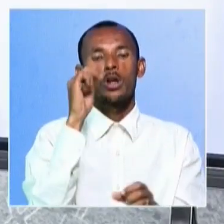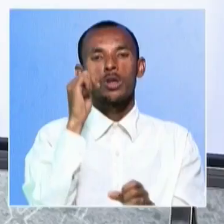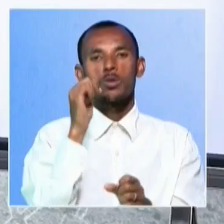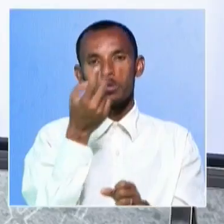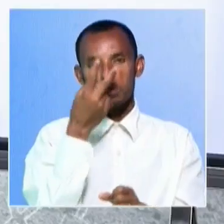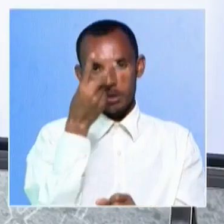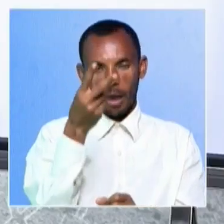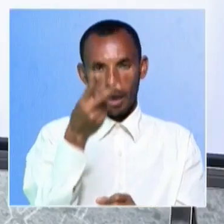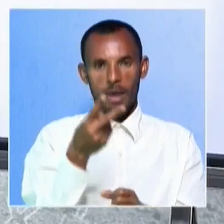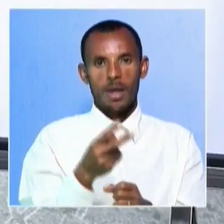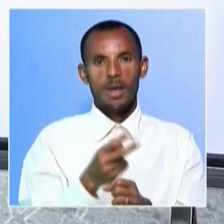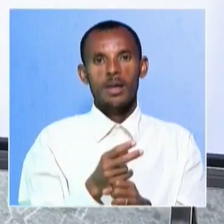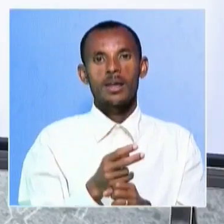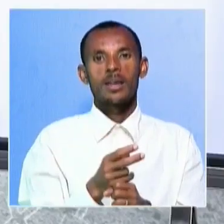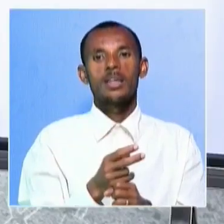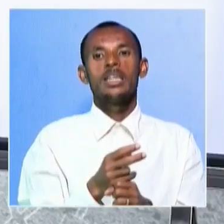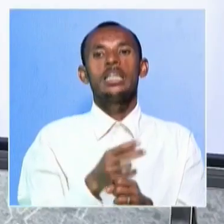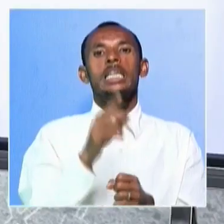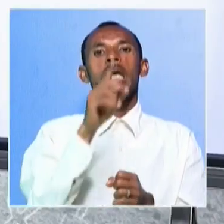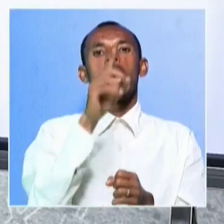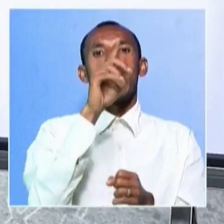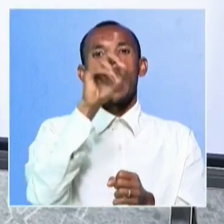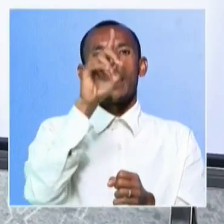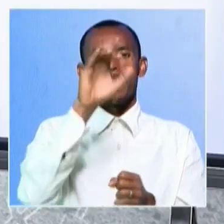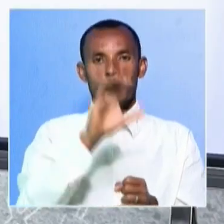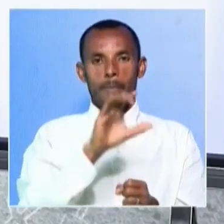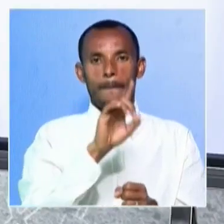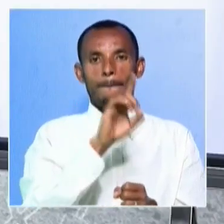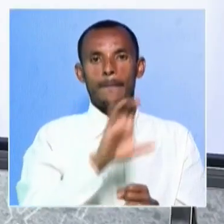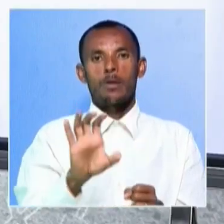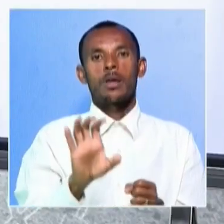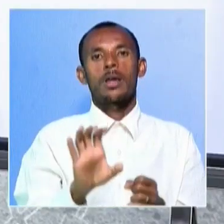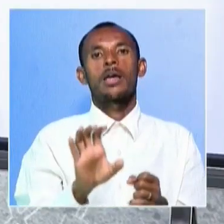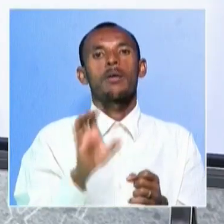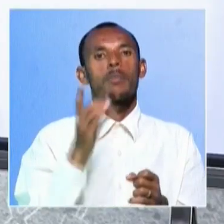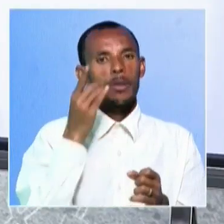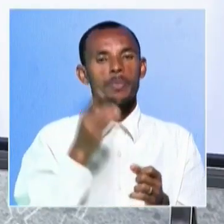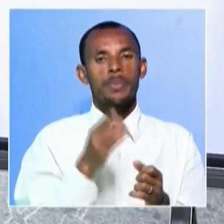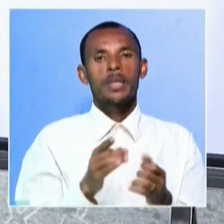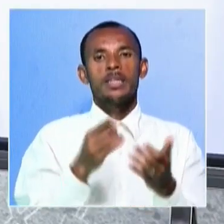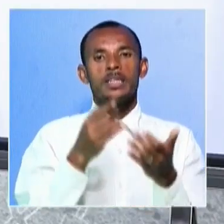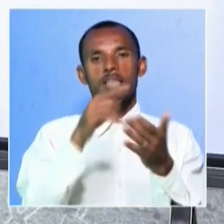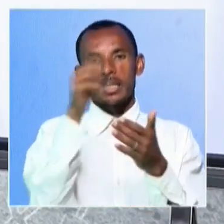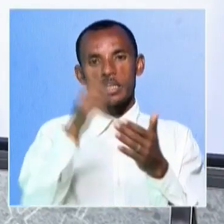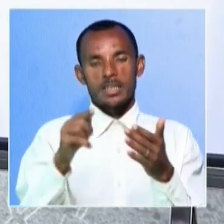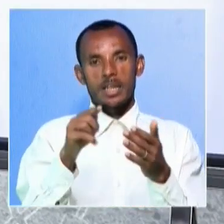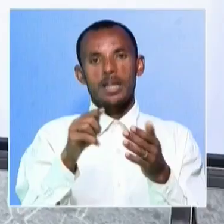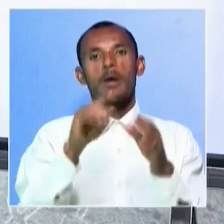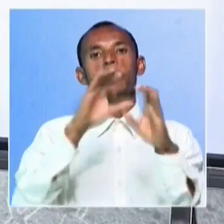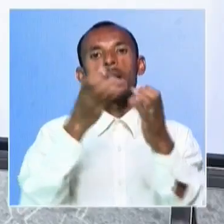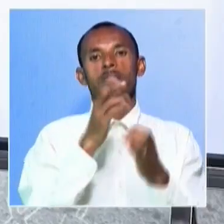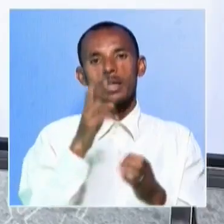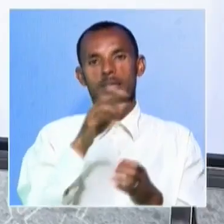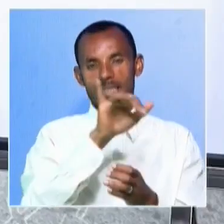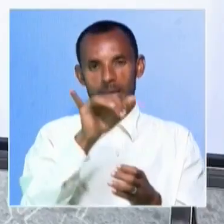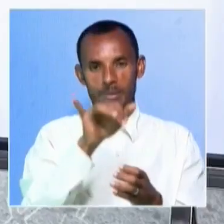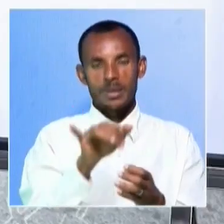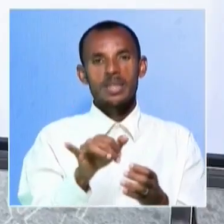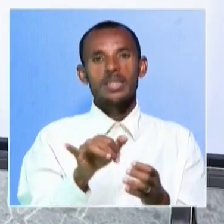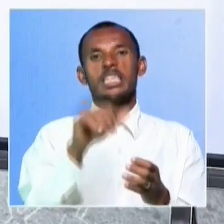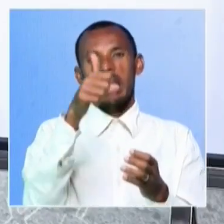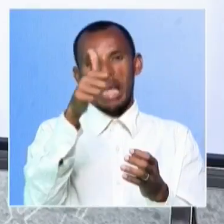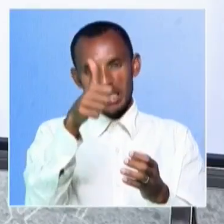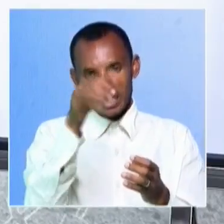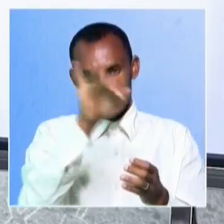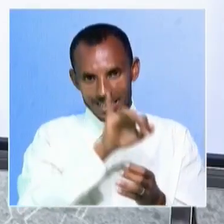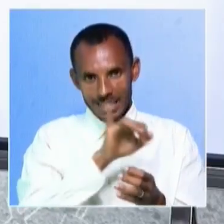see the hundreds digit because their integer parts are the same, their tens digits are